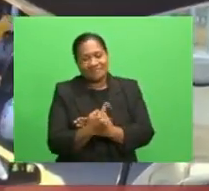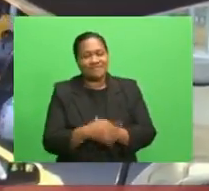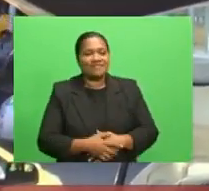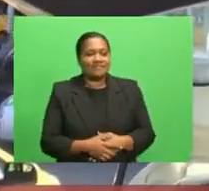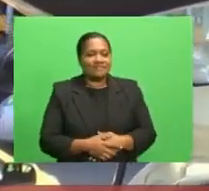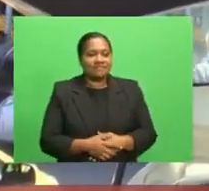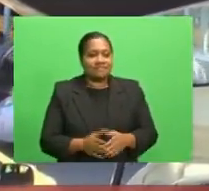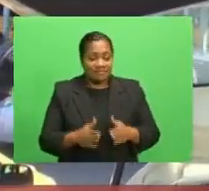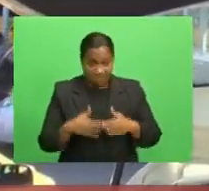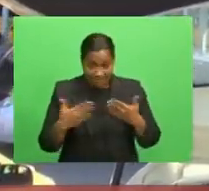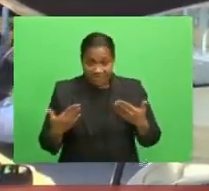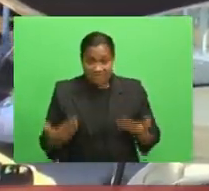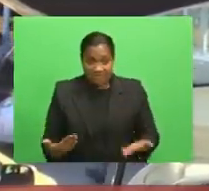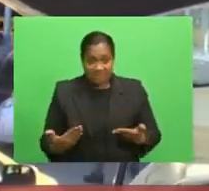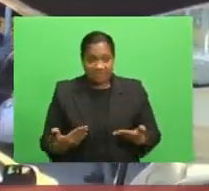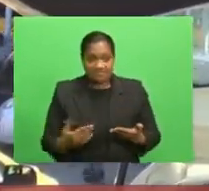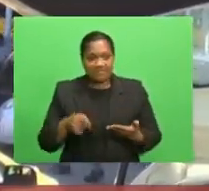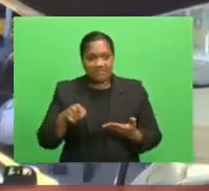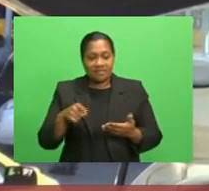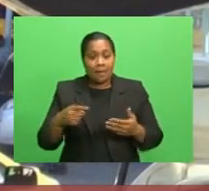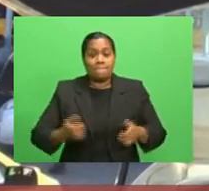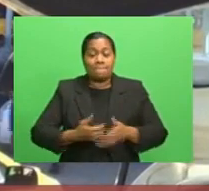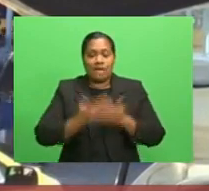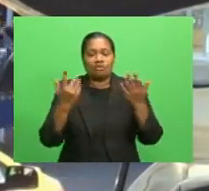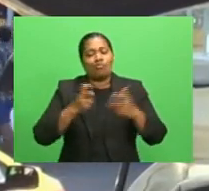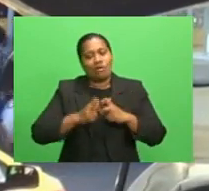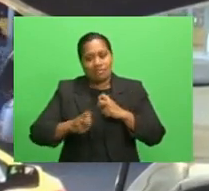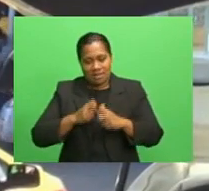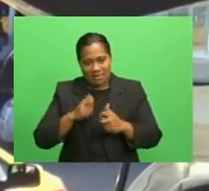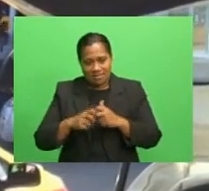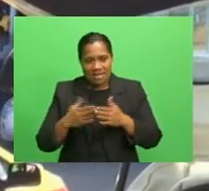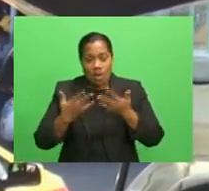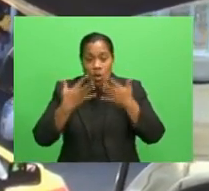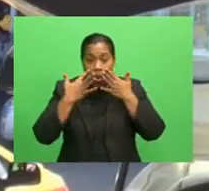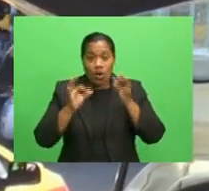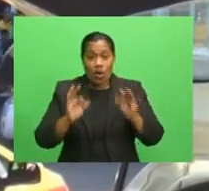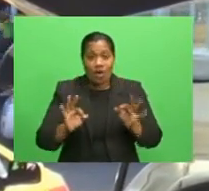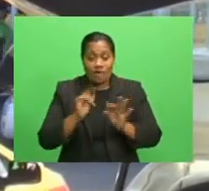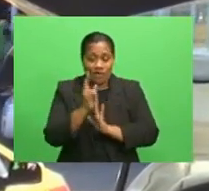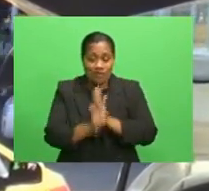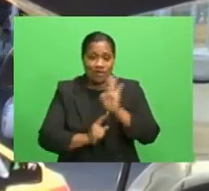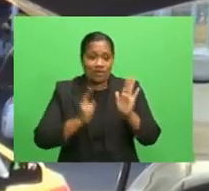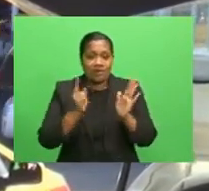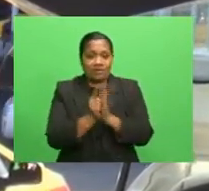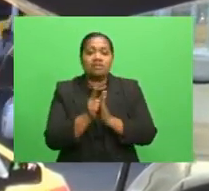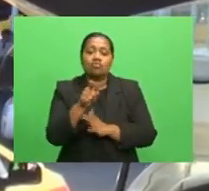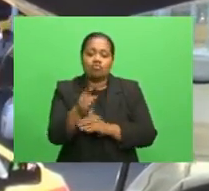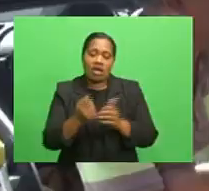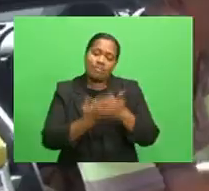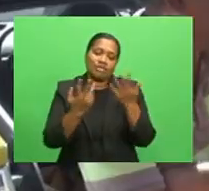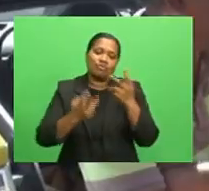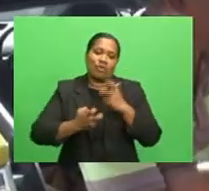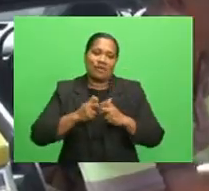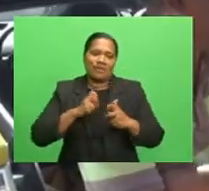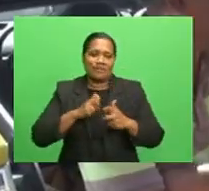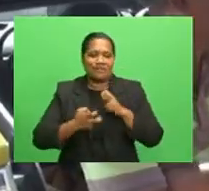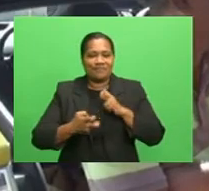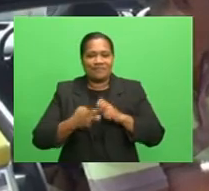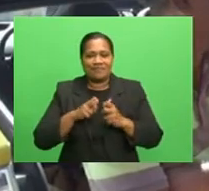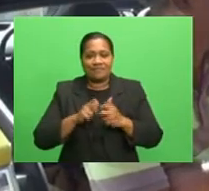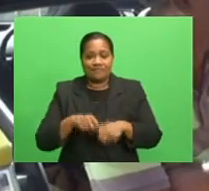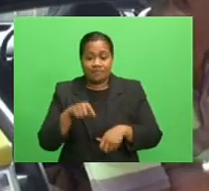at the moment. So that's the major problem at the moment. The curfew hours, that's a major problem at the moment. These drivers are